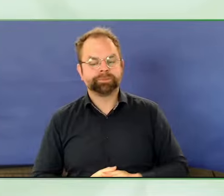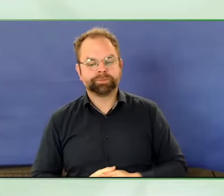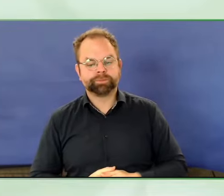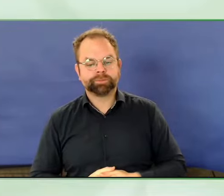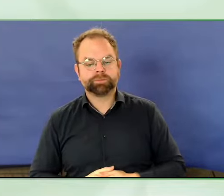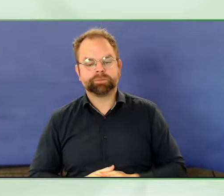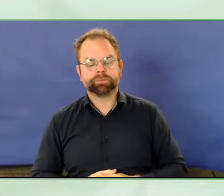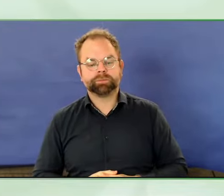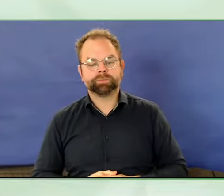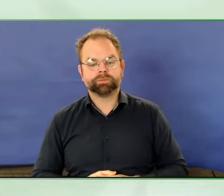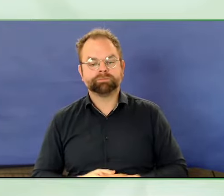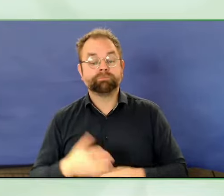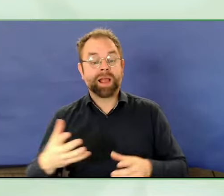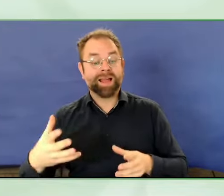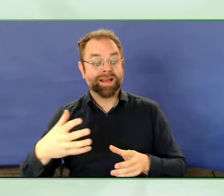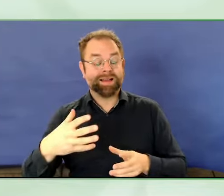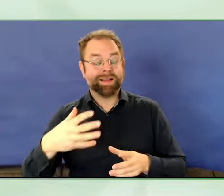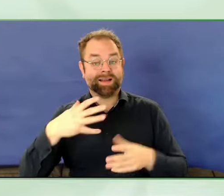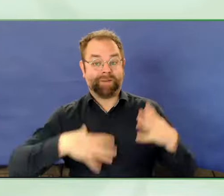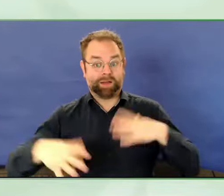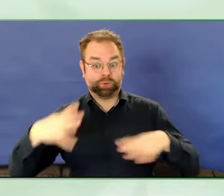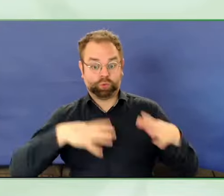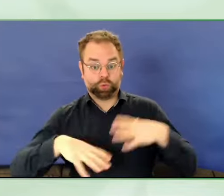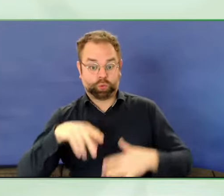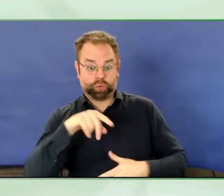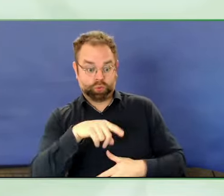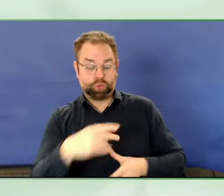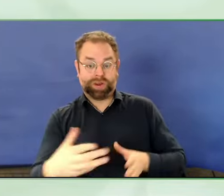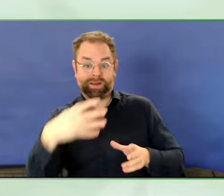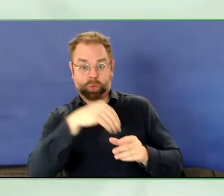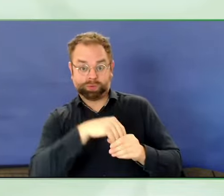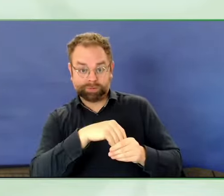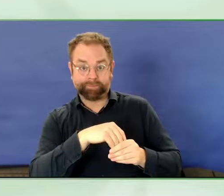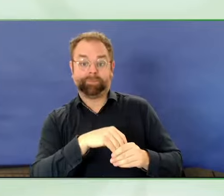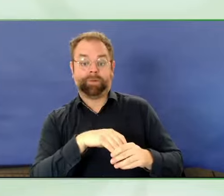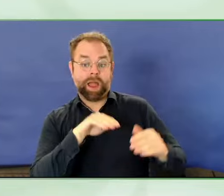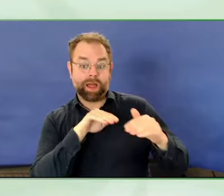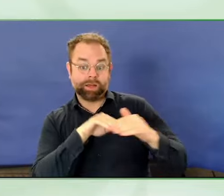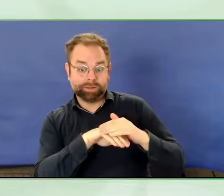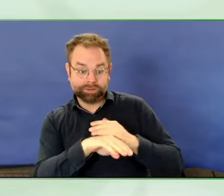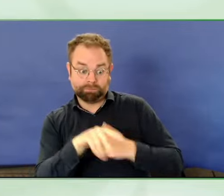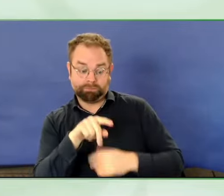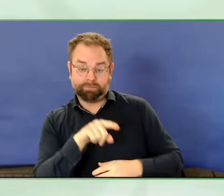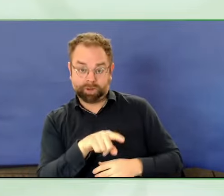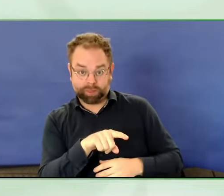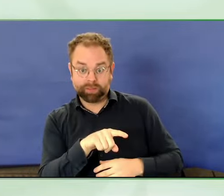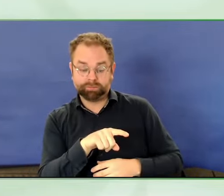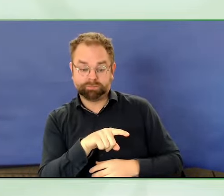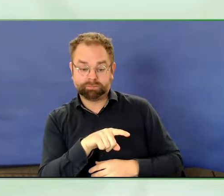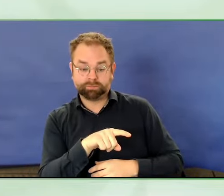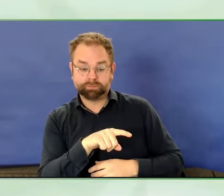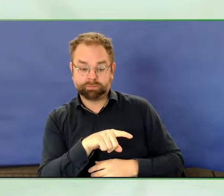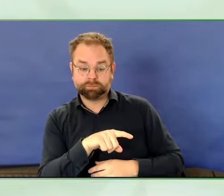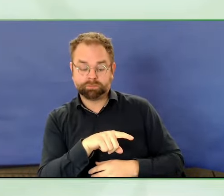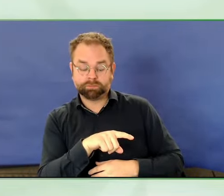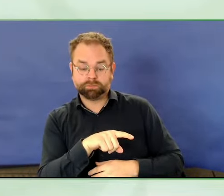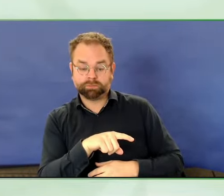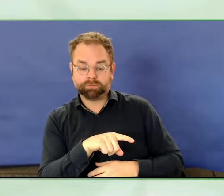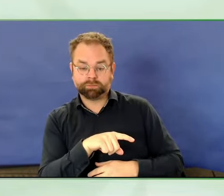essential because everyone deserves the ability to express themselves through fashion as a basic human right. And from